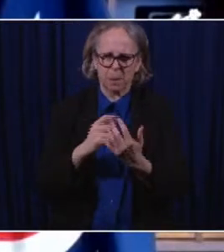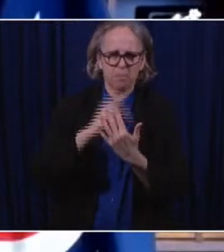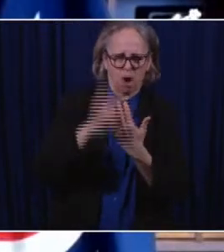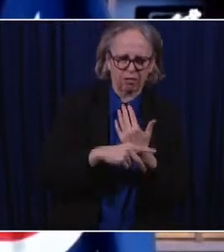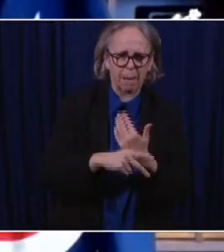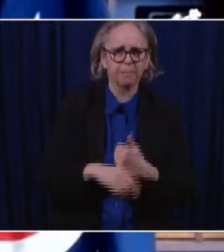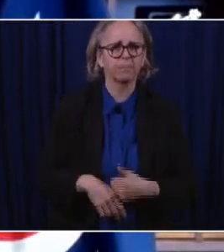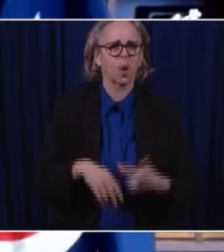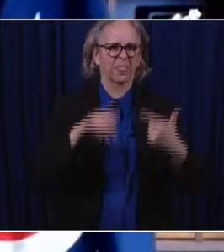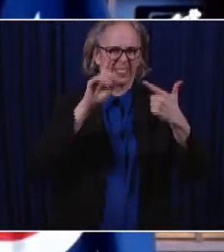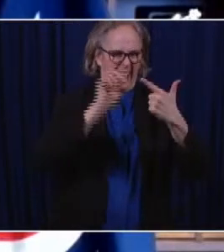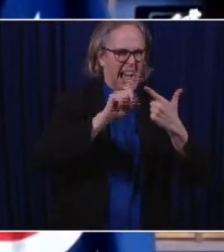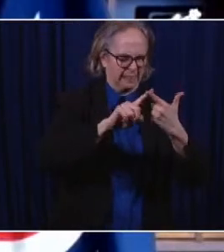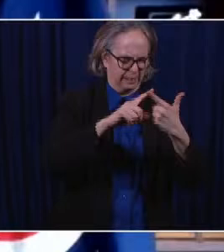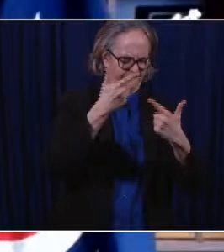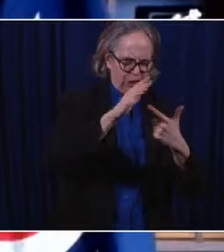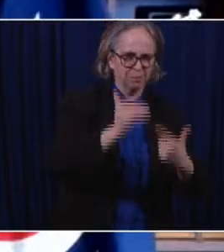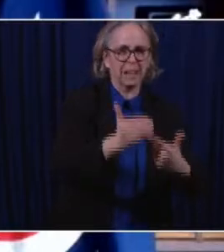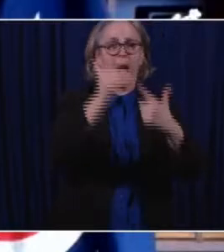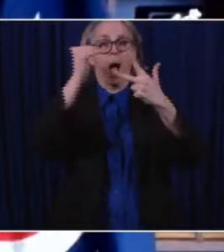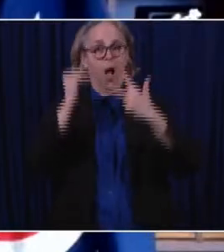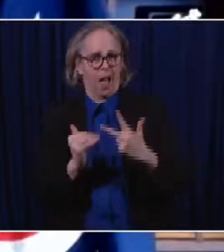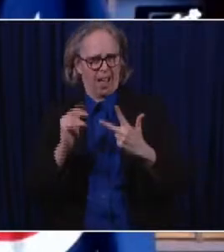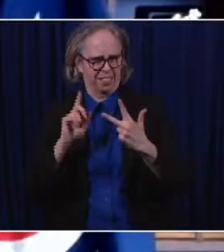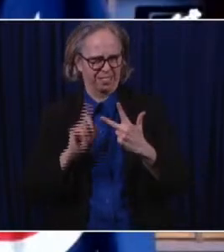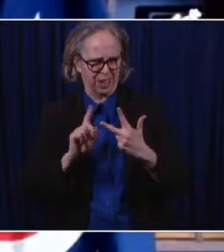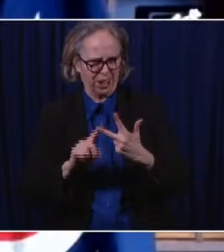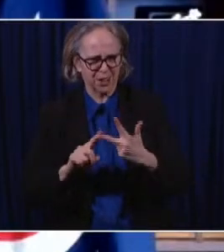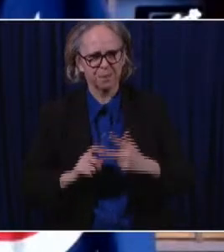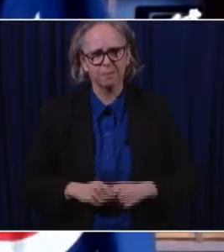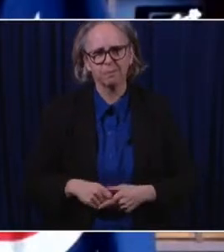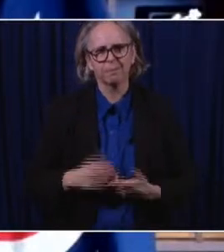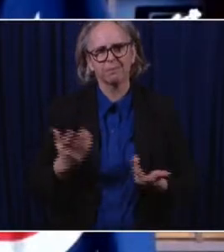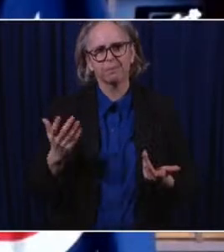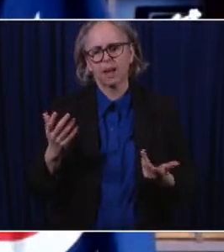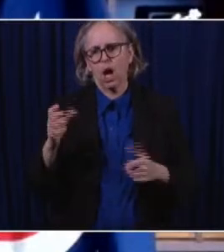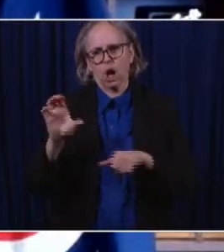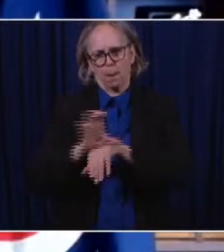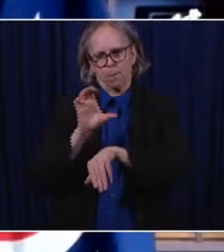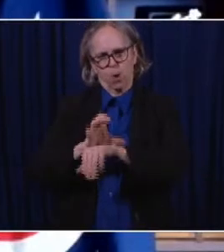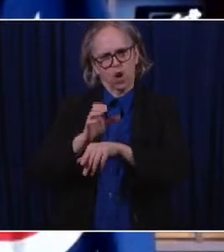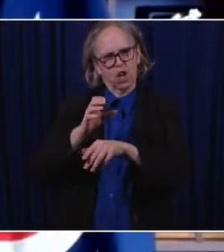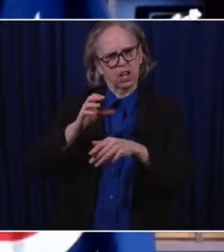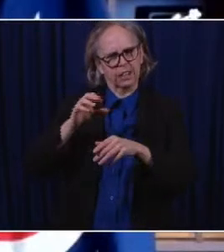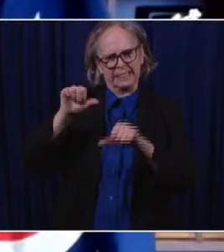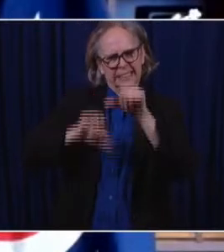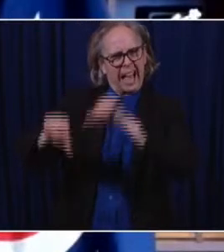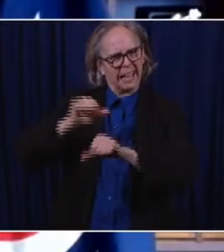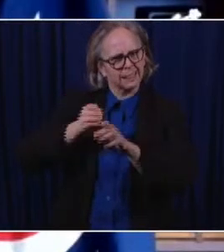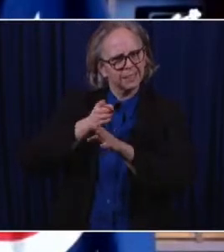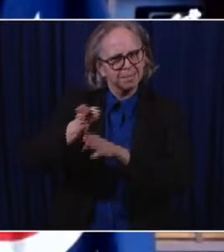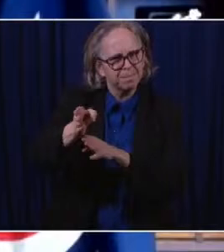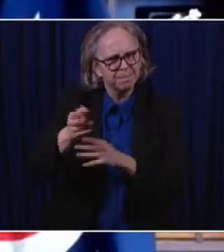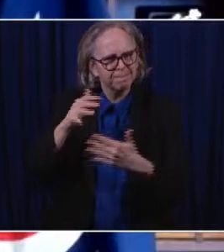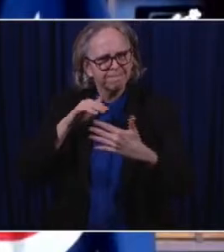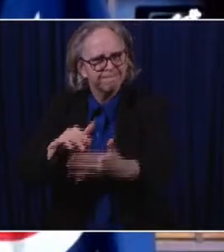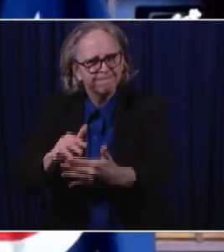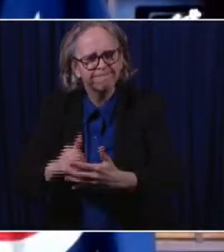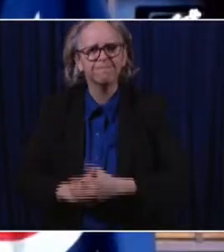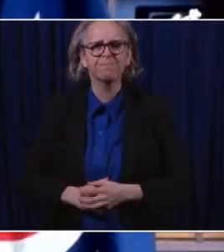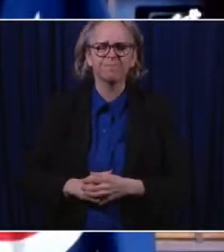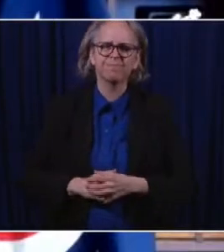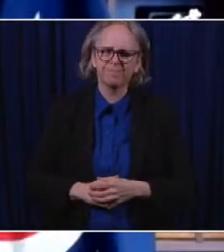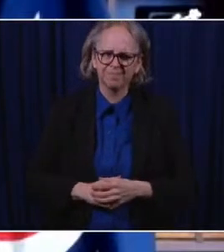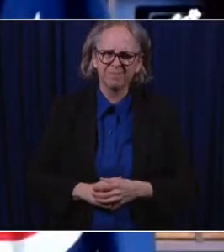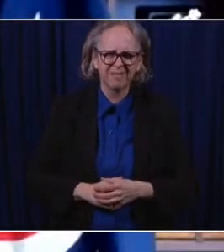mention a commitment that we are making to computer science. It's the fastest. We know that anything that requires a computer science